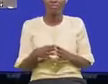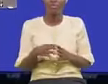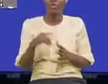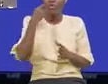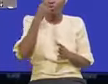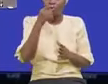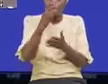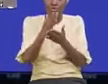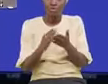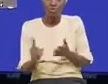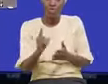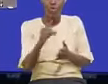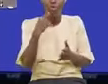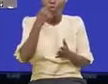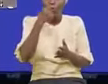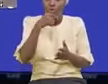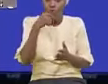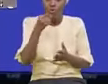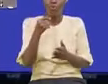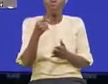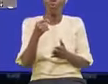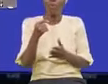Ame si ke le na avu.